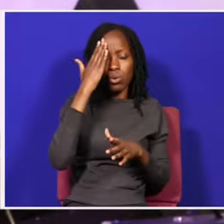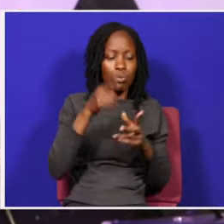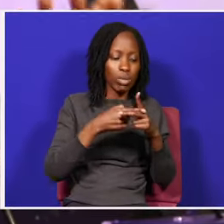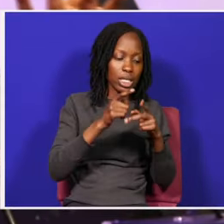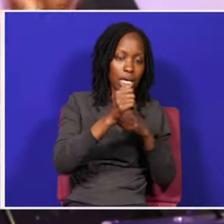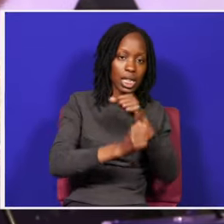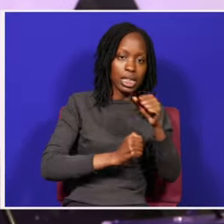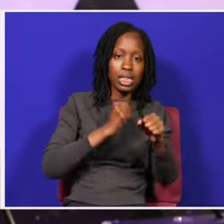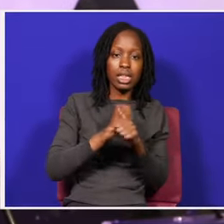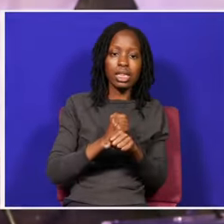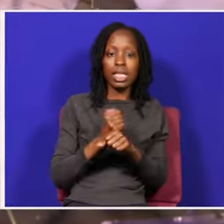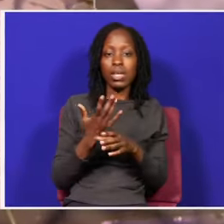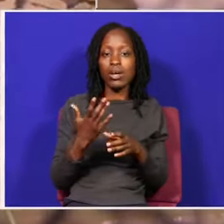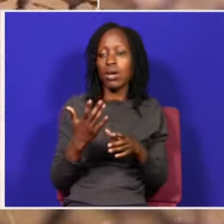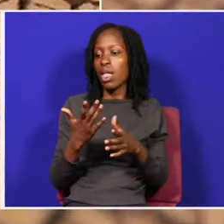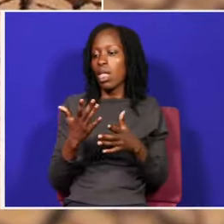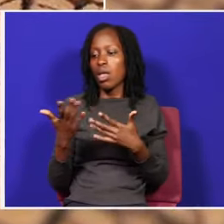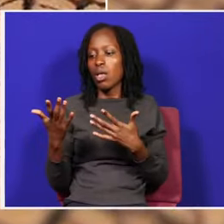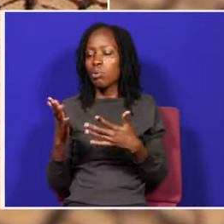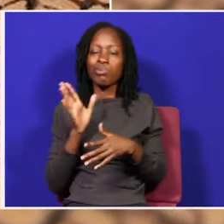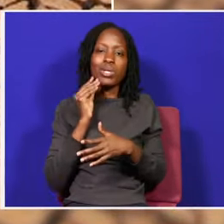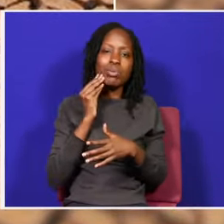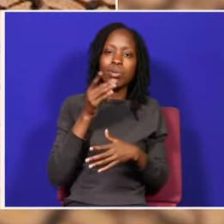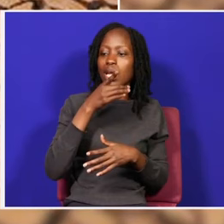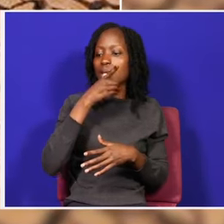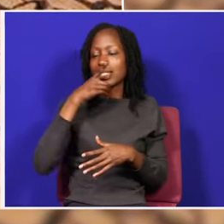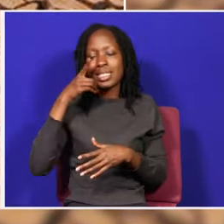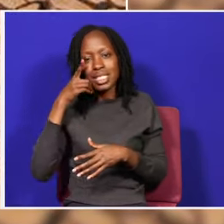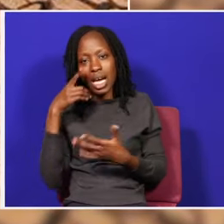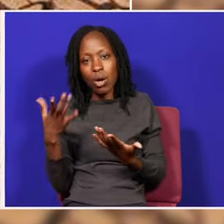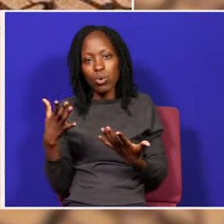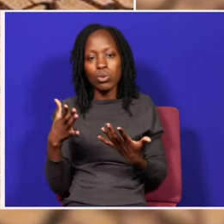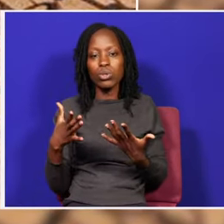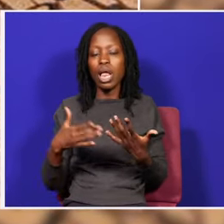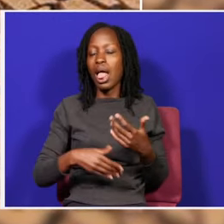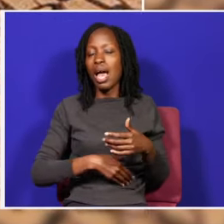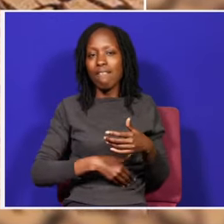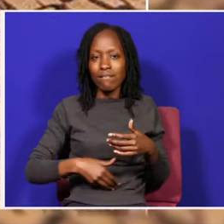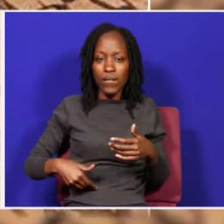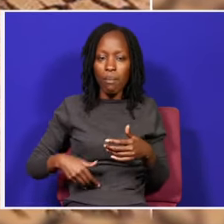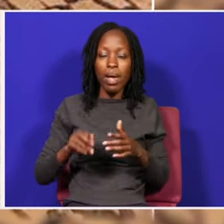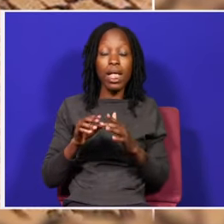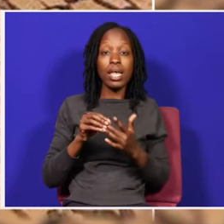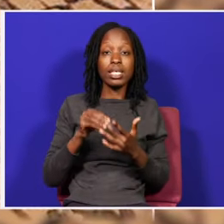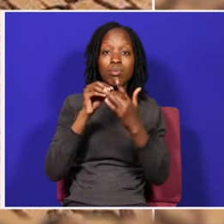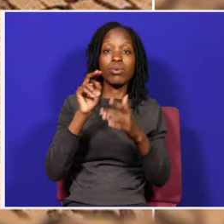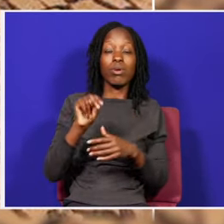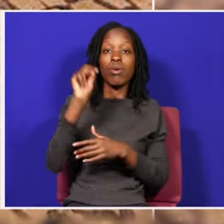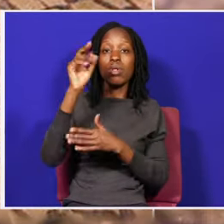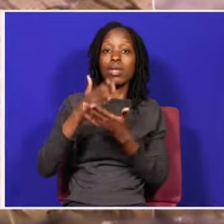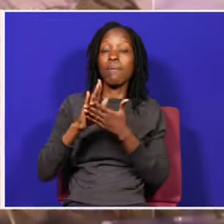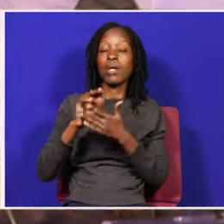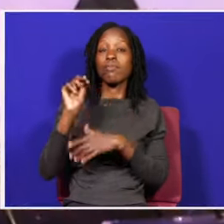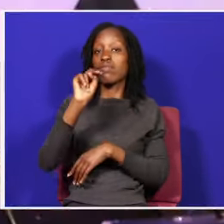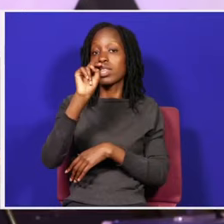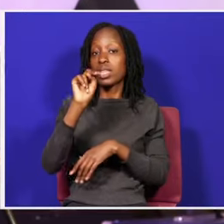year going through famine and drought, very, very severe, especially in the northern parts of the